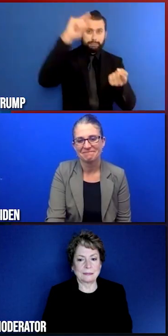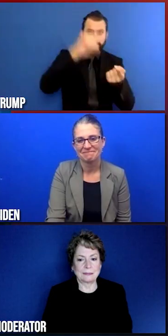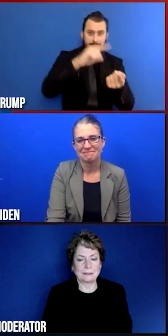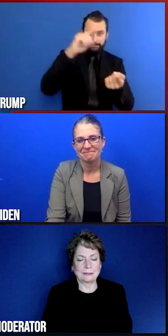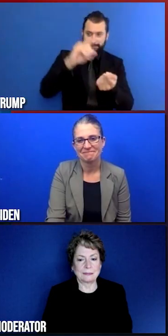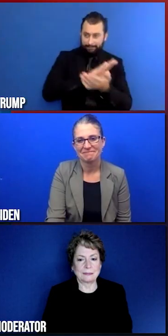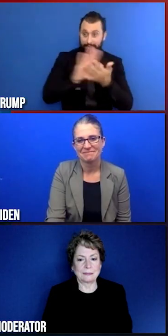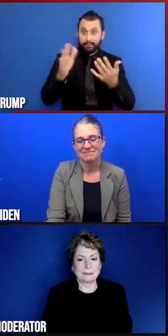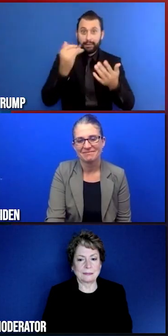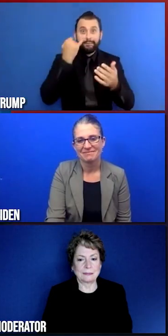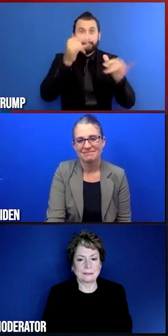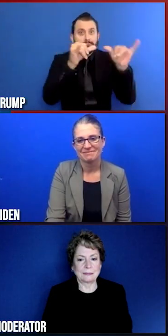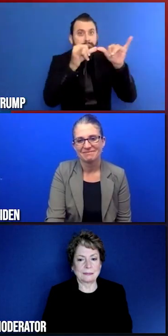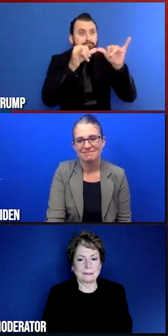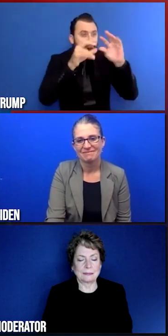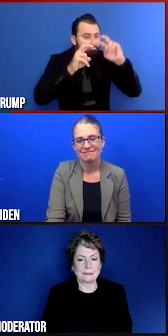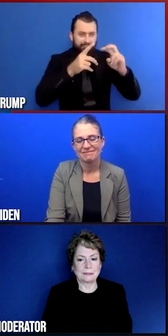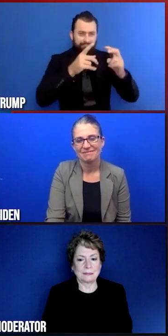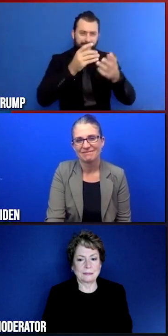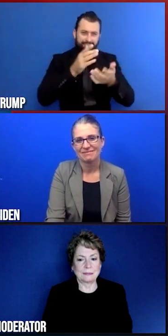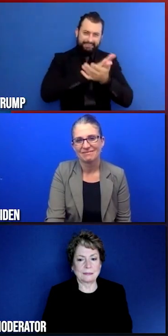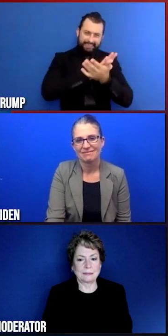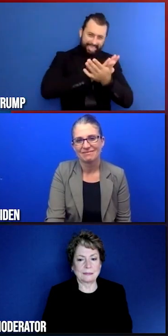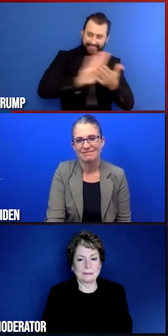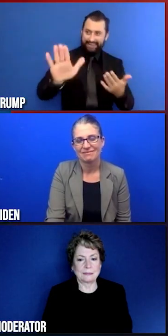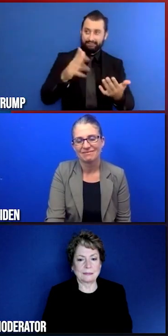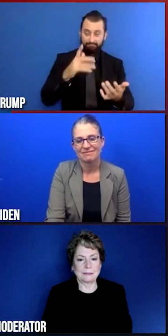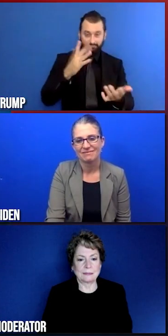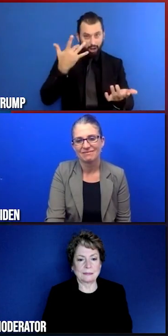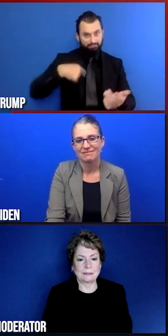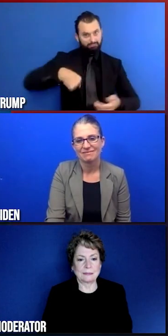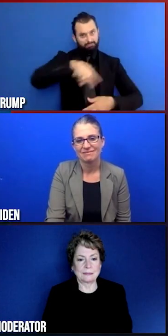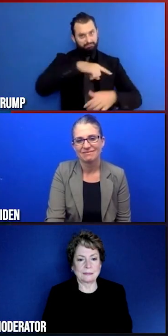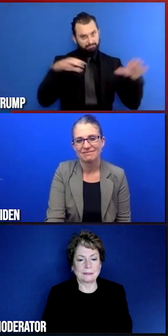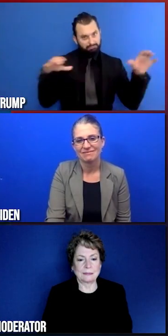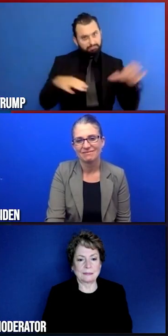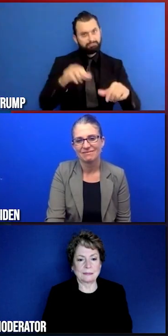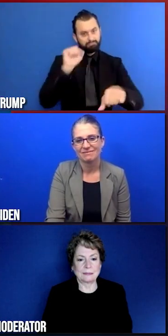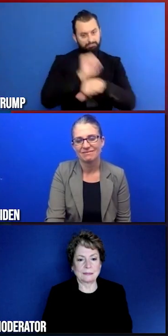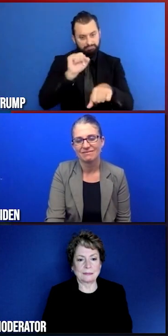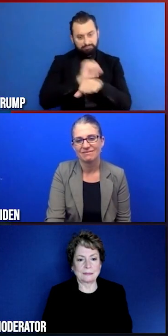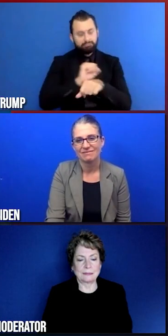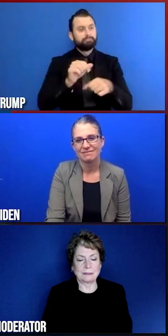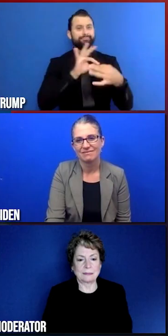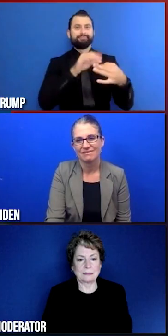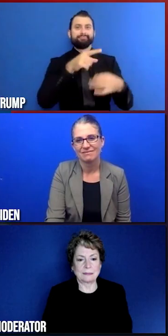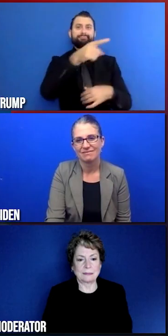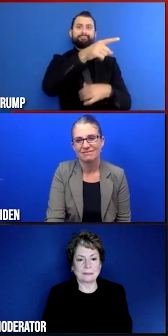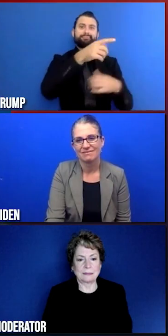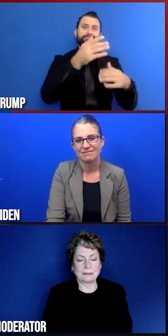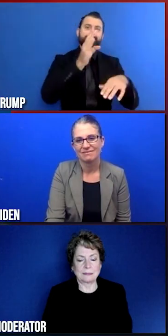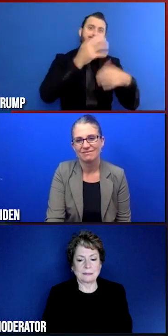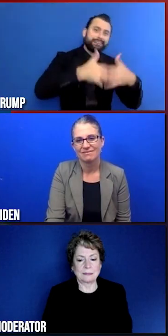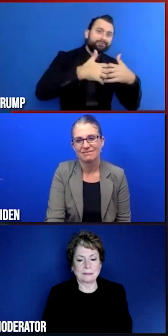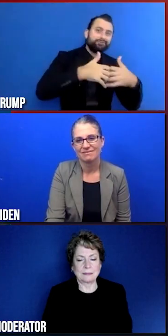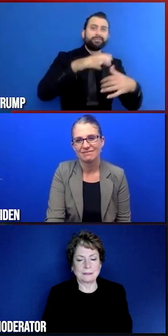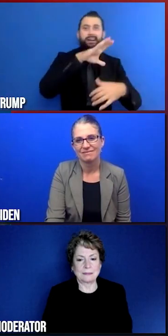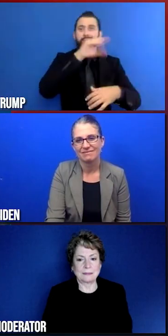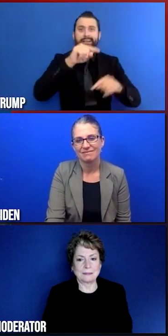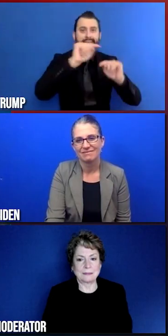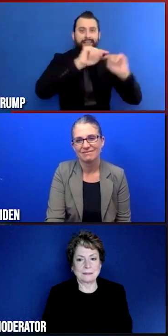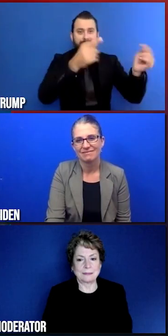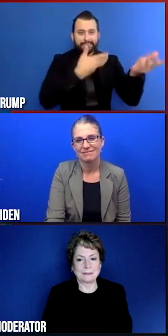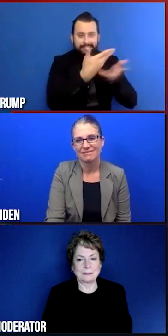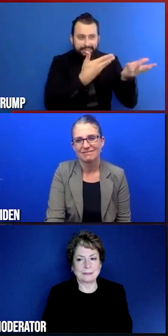administration. We are working so well with industry, but here's what we can't do. Look at China, how filthy it is. Look